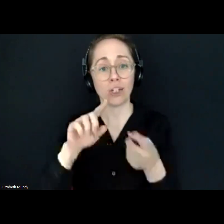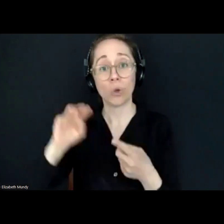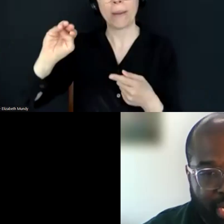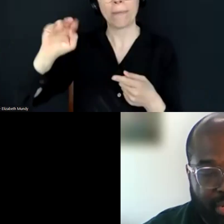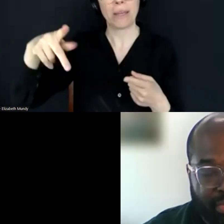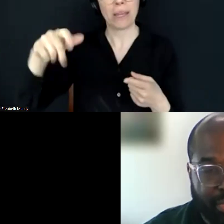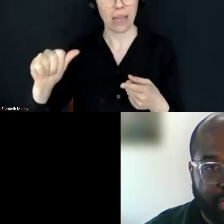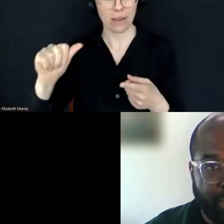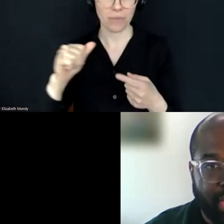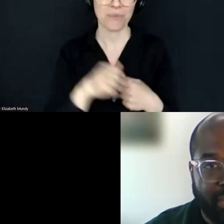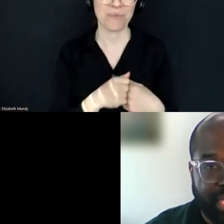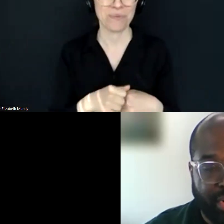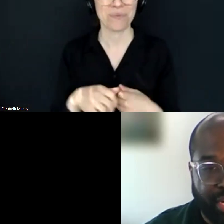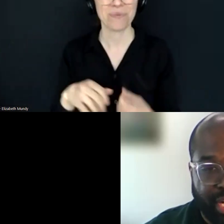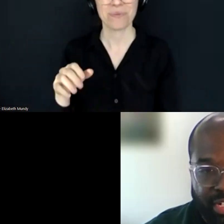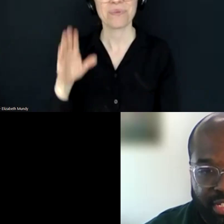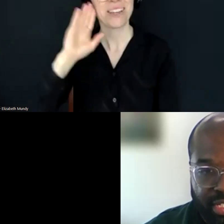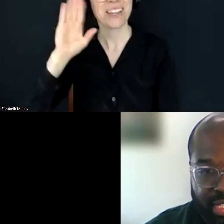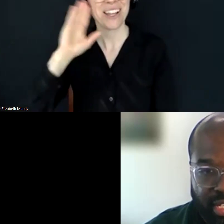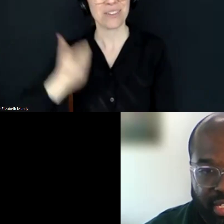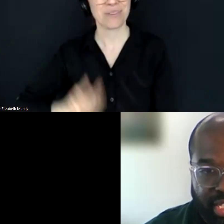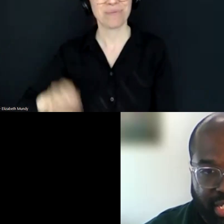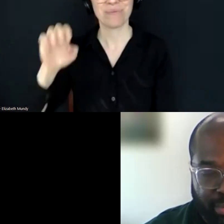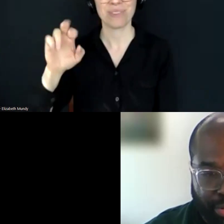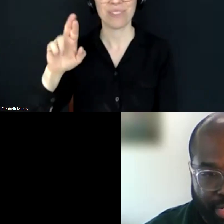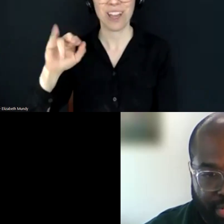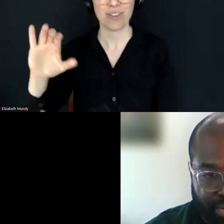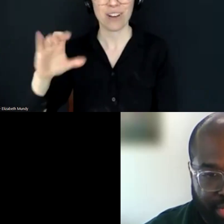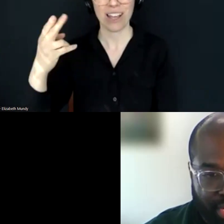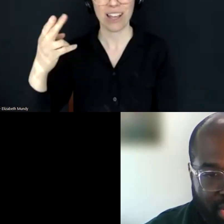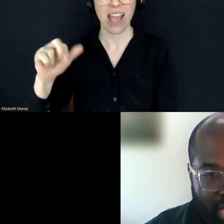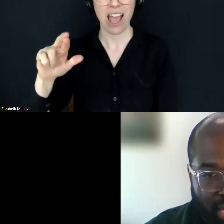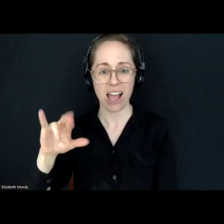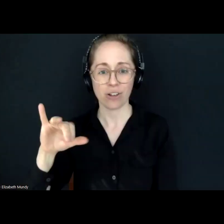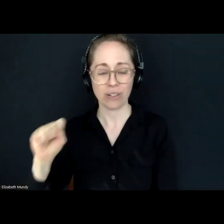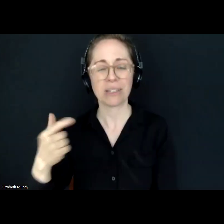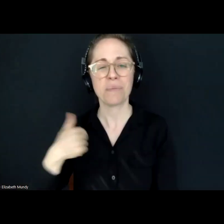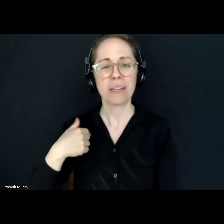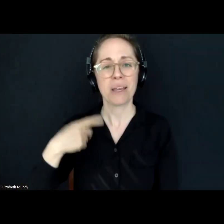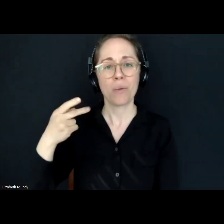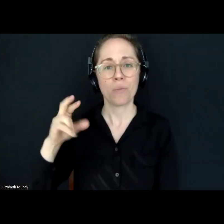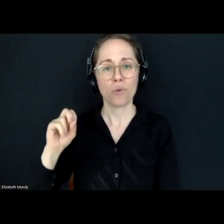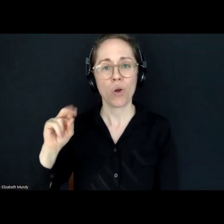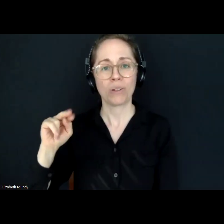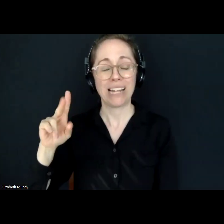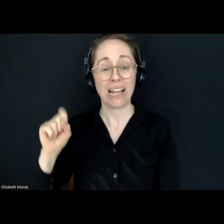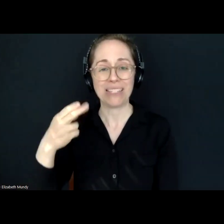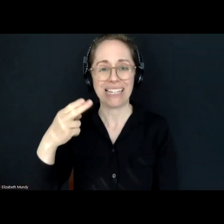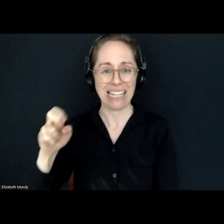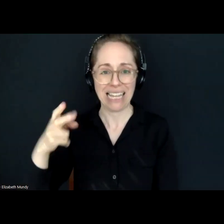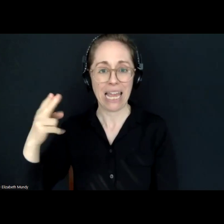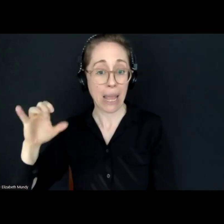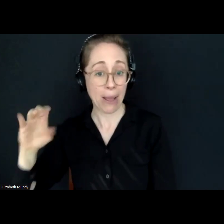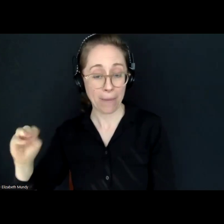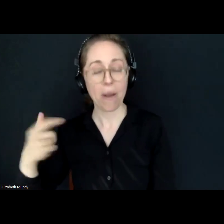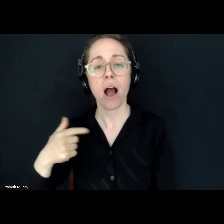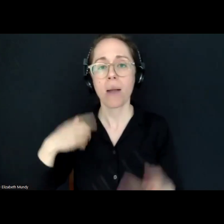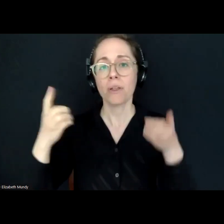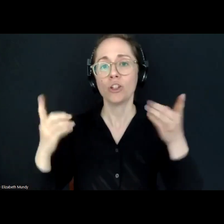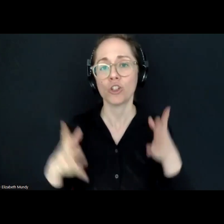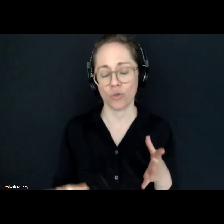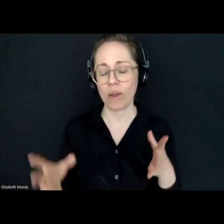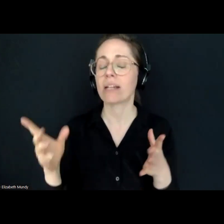Kevin. Hello, everyone. My name is Eric Harris, he, him pronouns, and I'm the Director of Public Policy at Disability